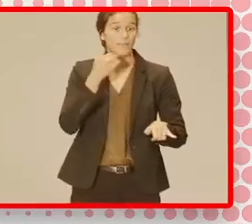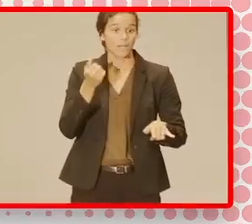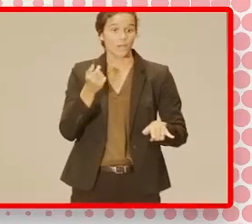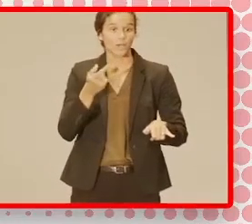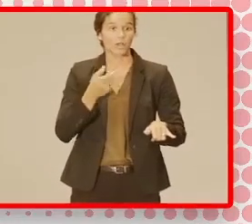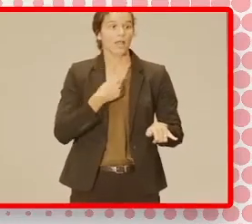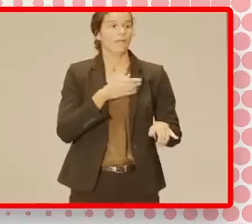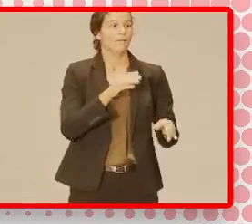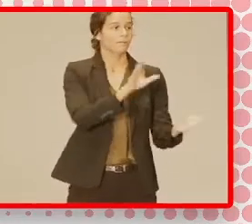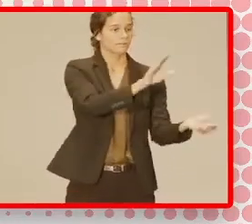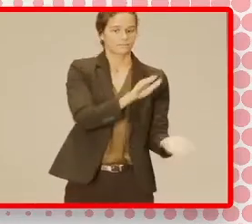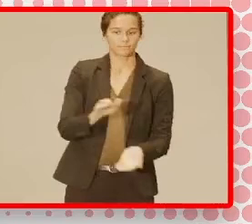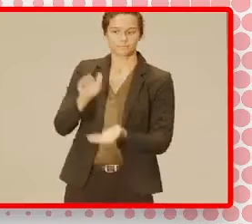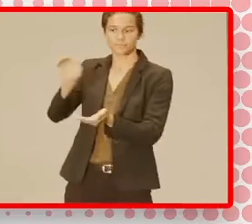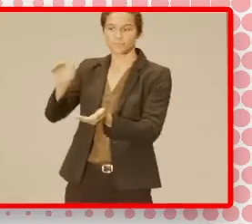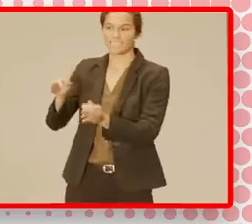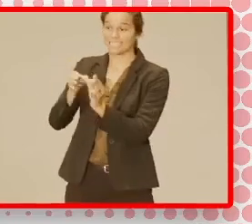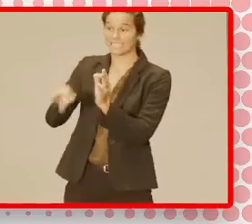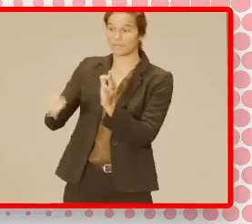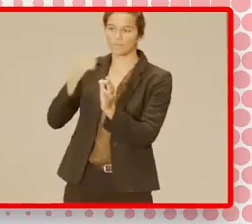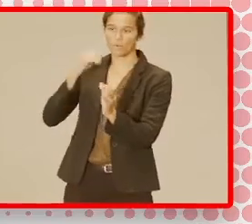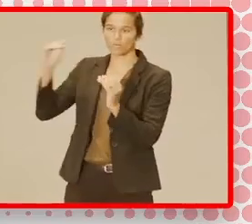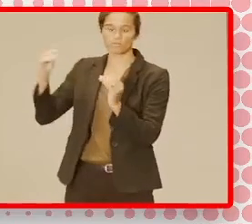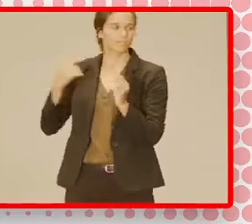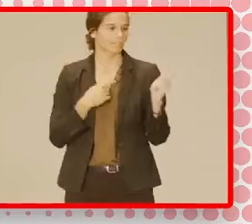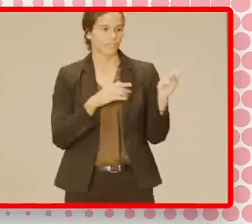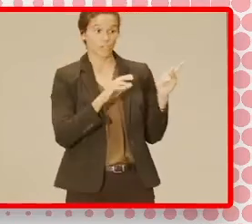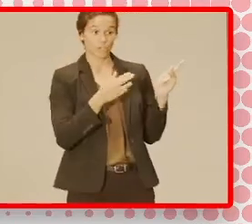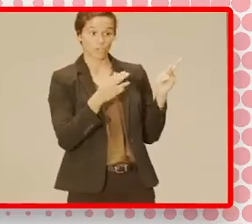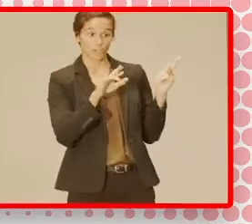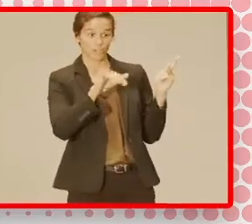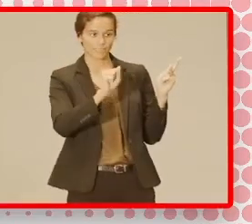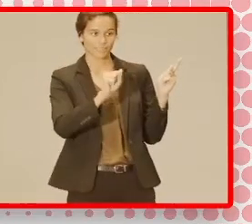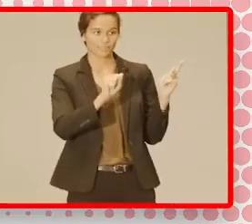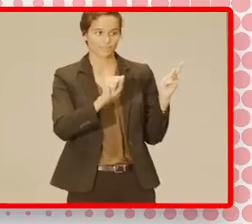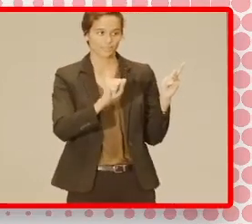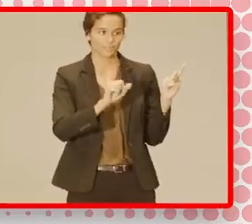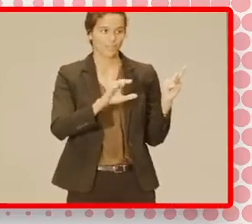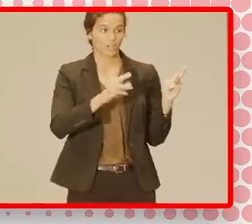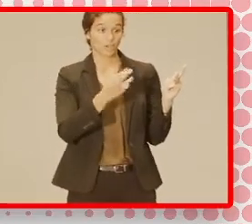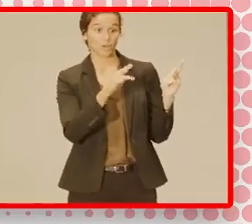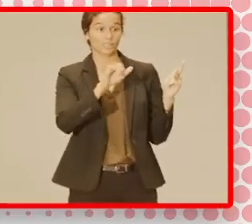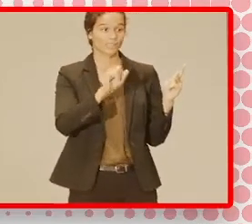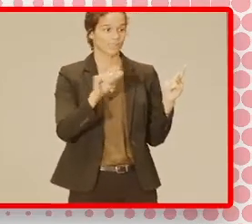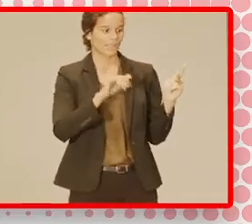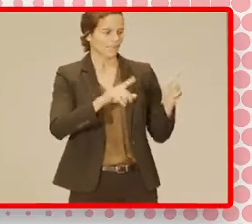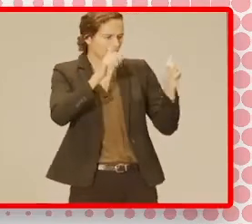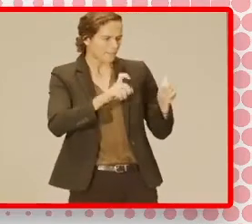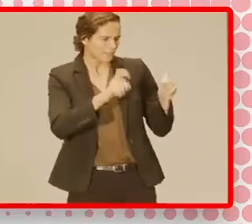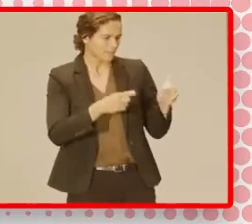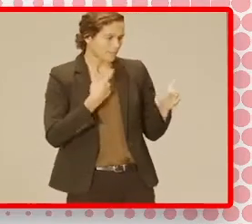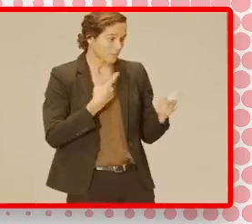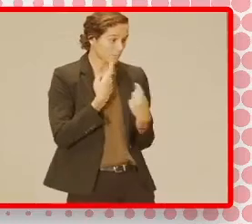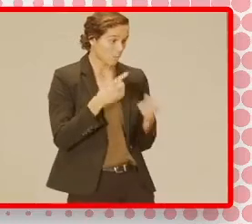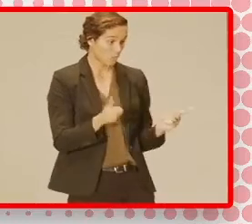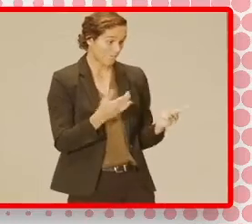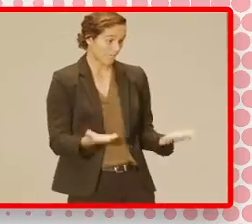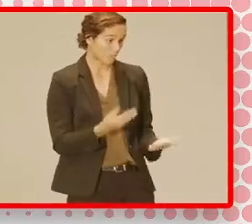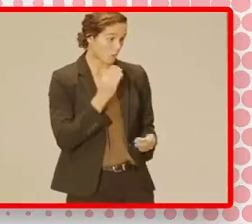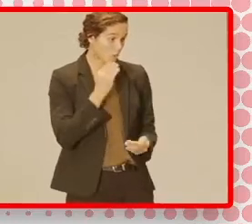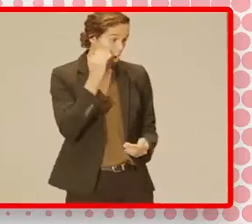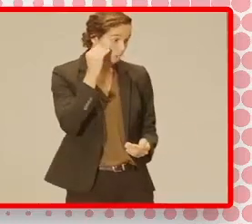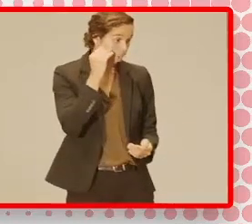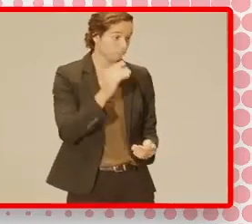life. Essentially, he was my guinea pig to see, hey, will this work at home in something like an